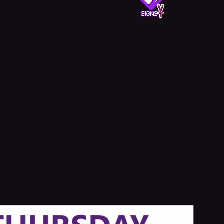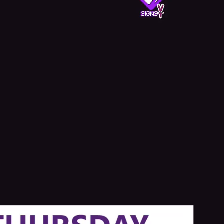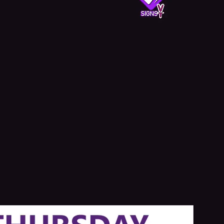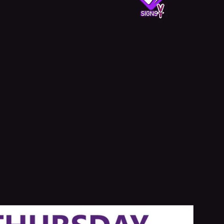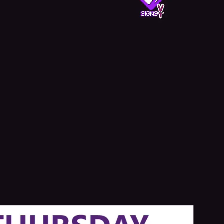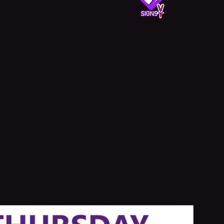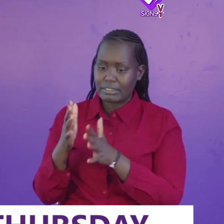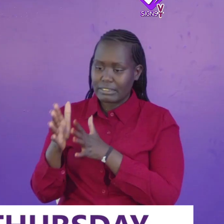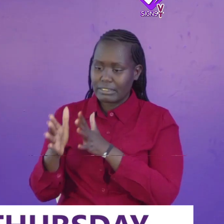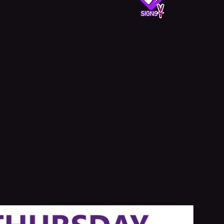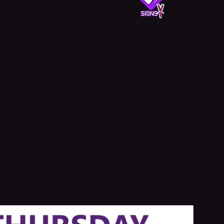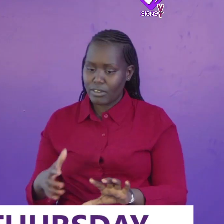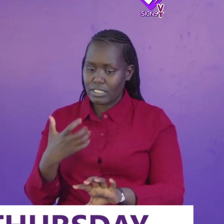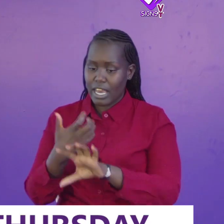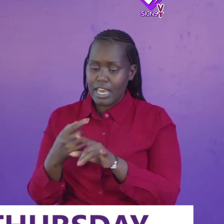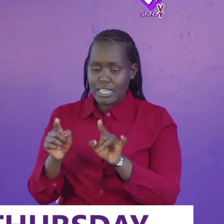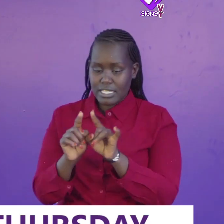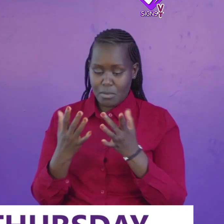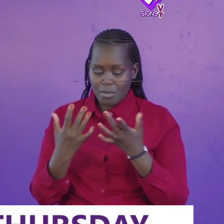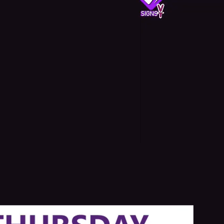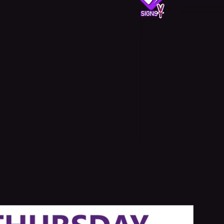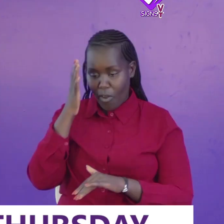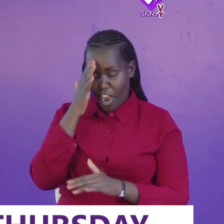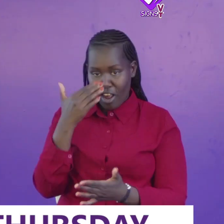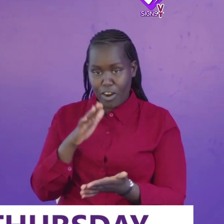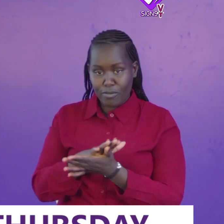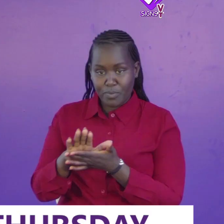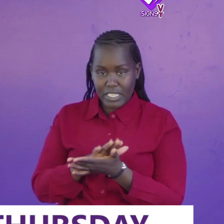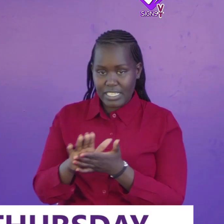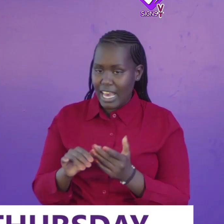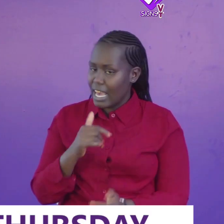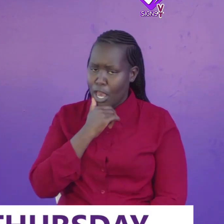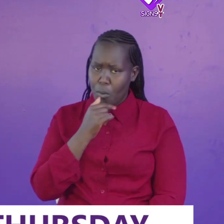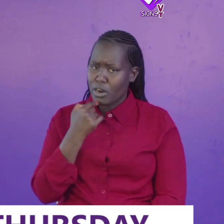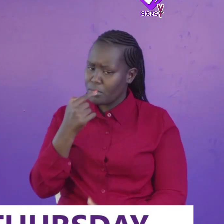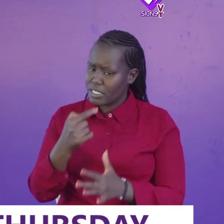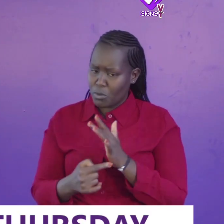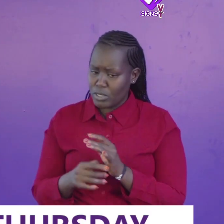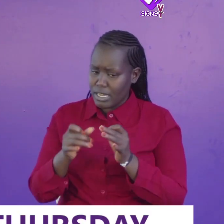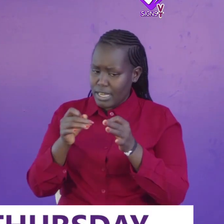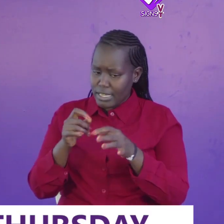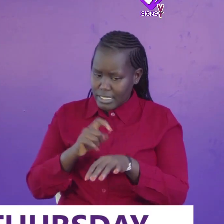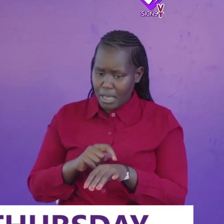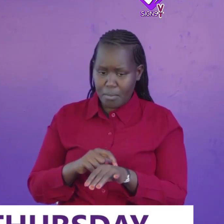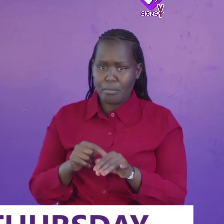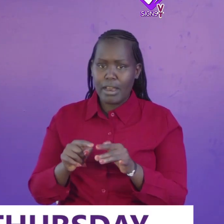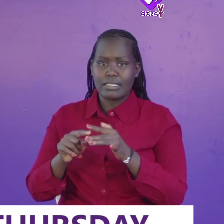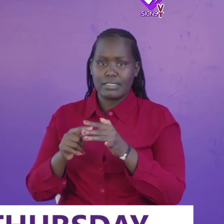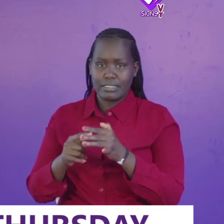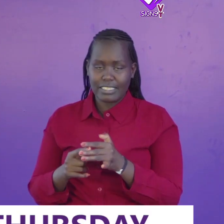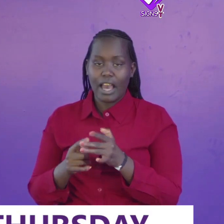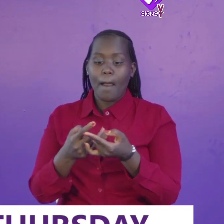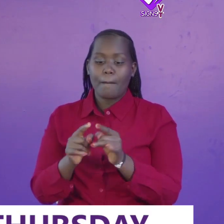ngumu. Ni kama ni vile najua basic already, so nashangaa. Munasema nini? Nimesema nikianza kushine amtaamini. Lakini